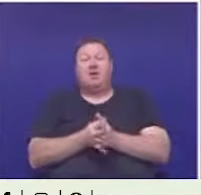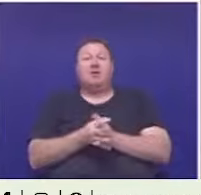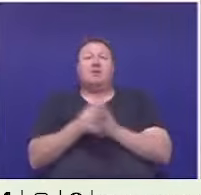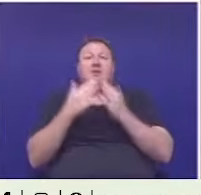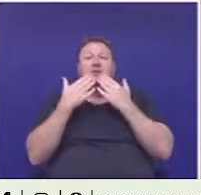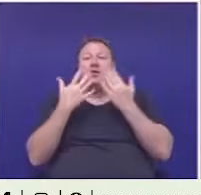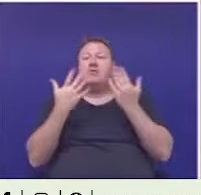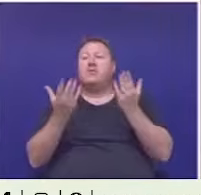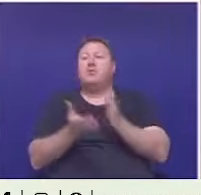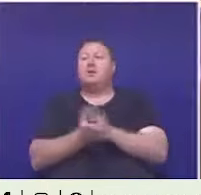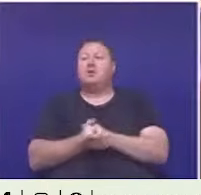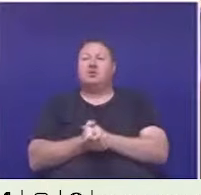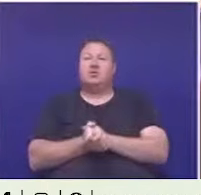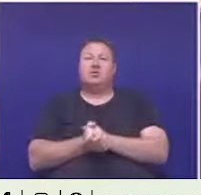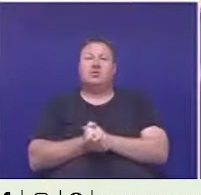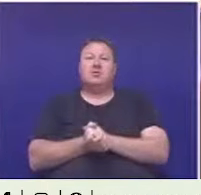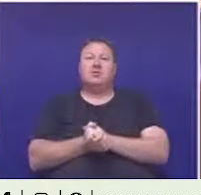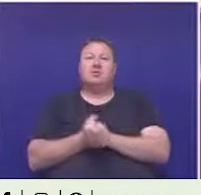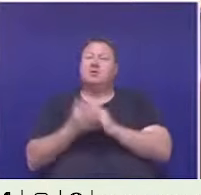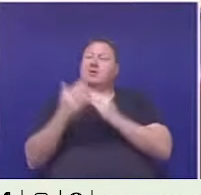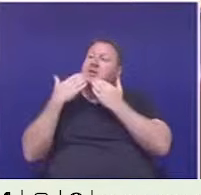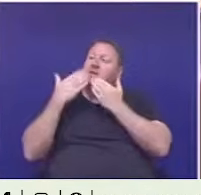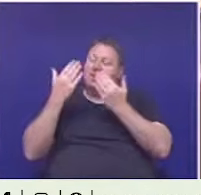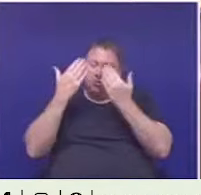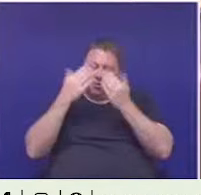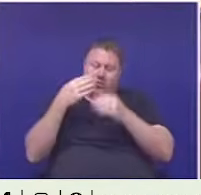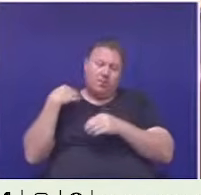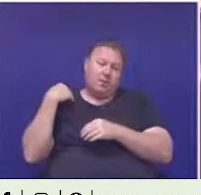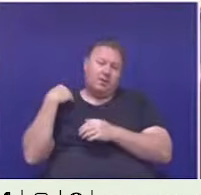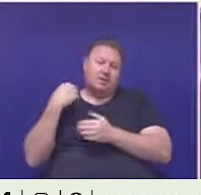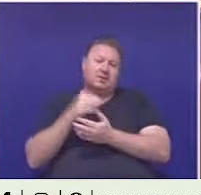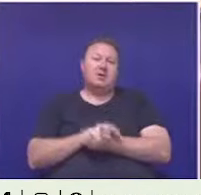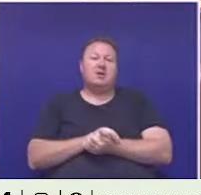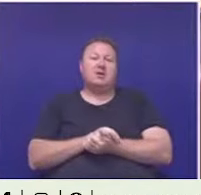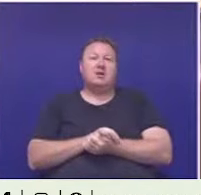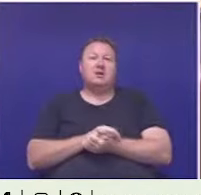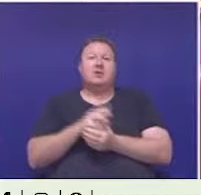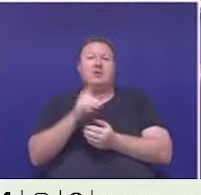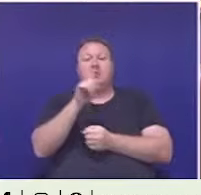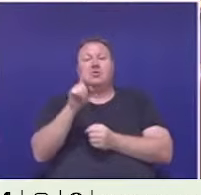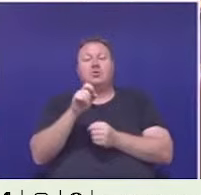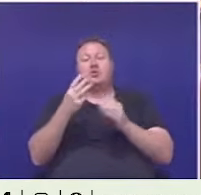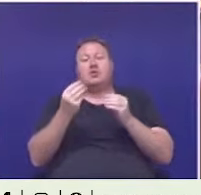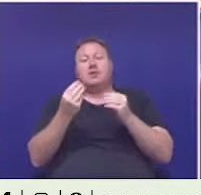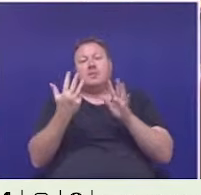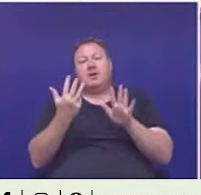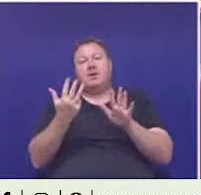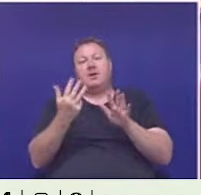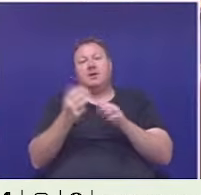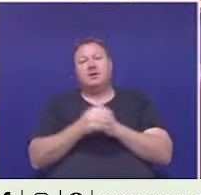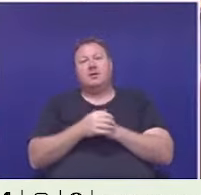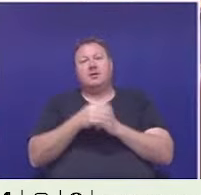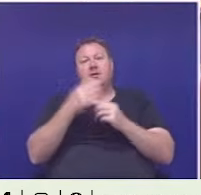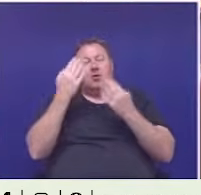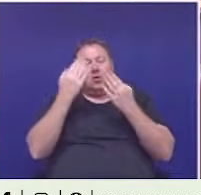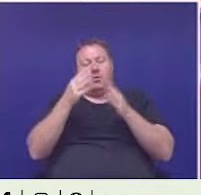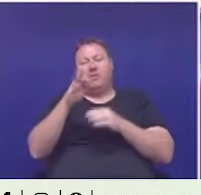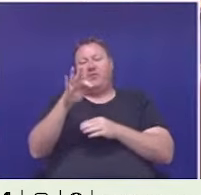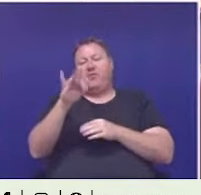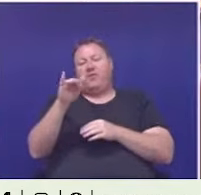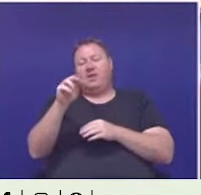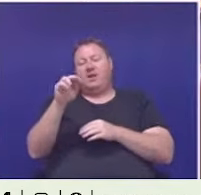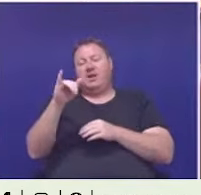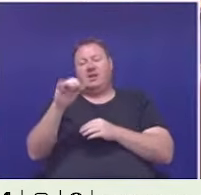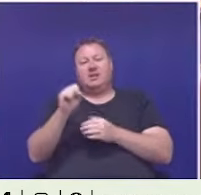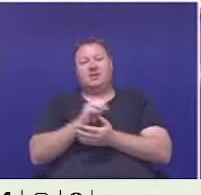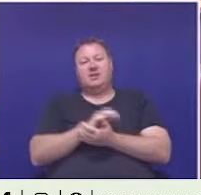much. Thank you, Honorable Minister. We now come to question number 9, asked by Honorable Finis, which deals